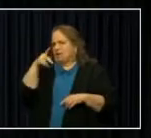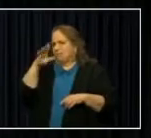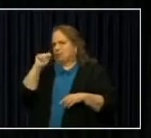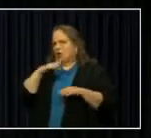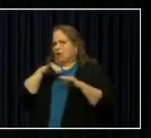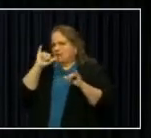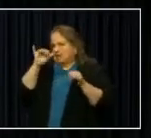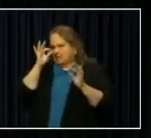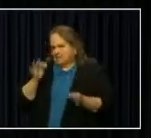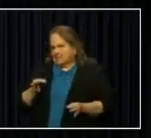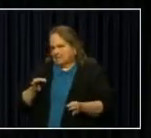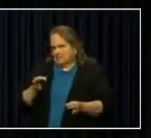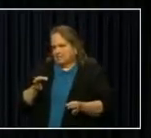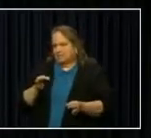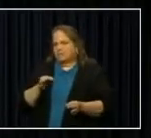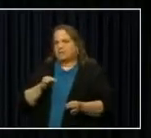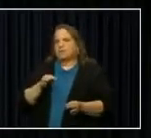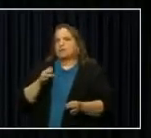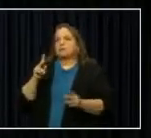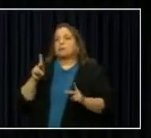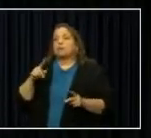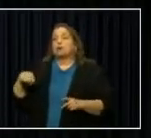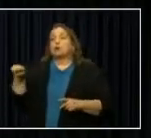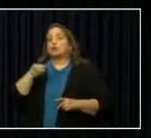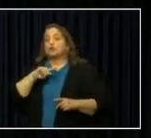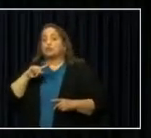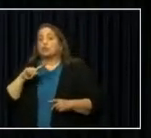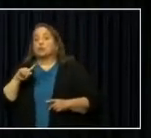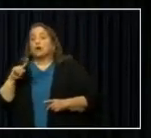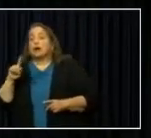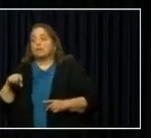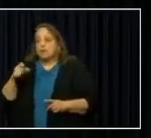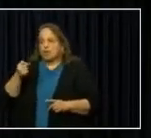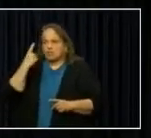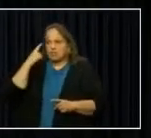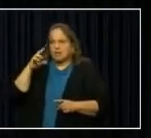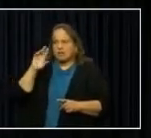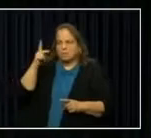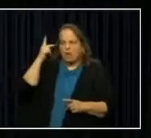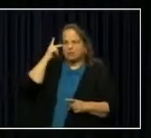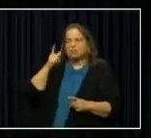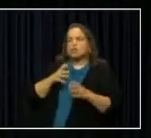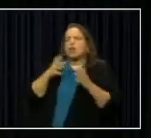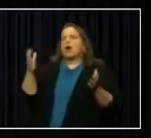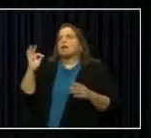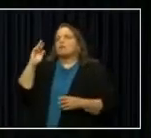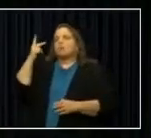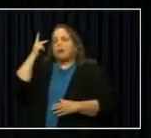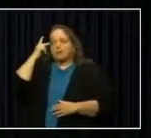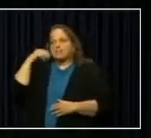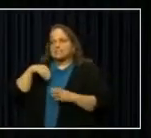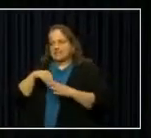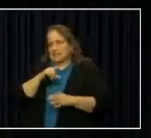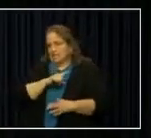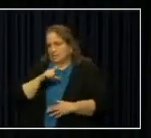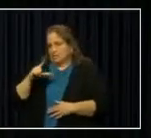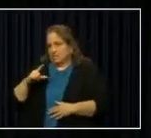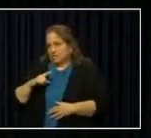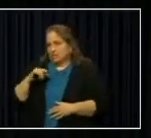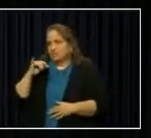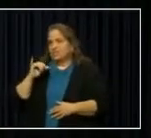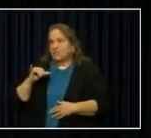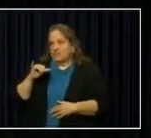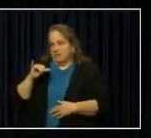decisions whatsoever. Folks, you gotta drown out the politics. And there's a lot of politics with the legislature back